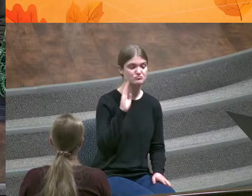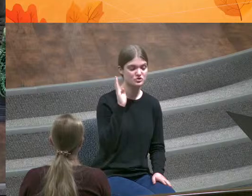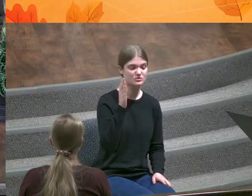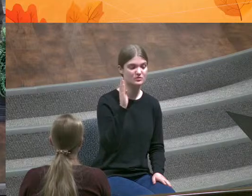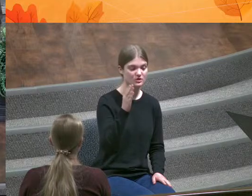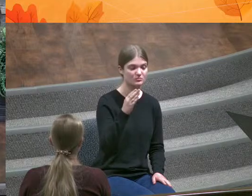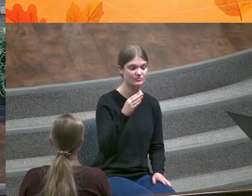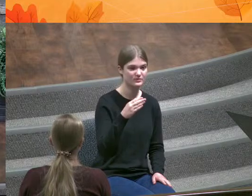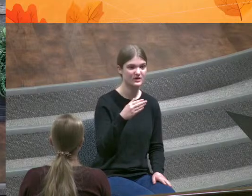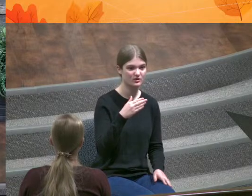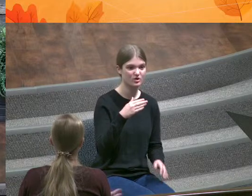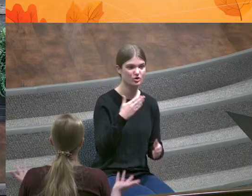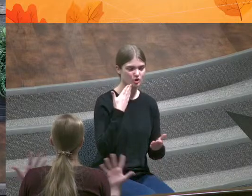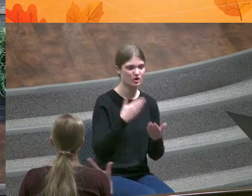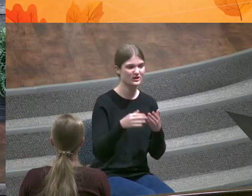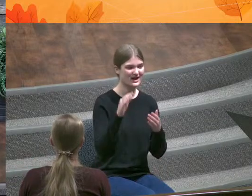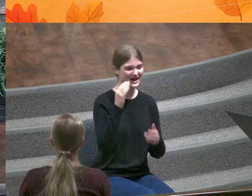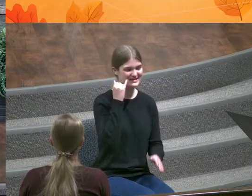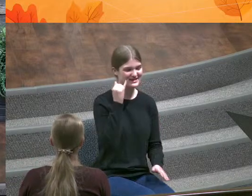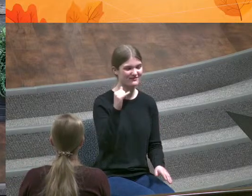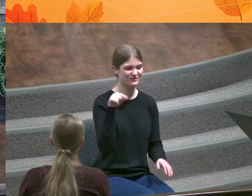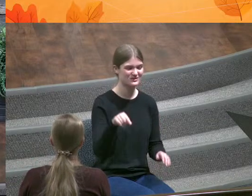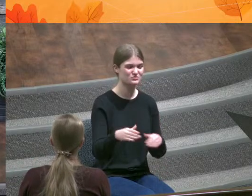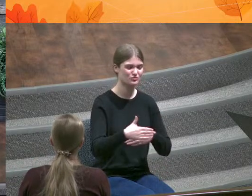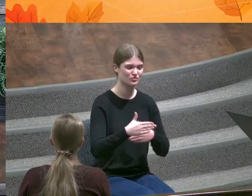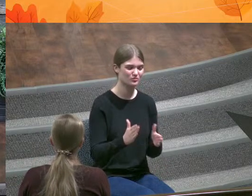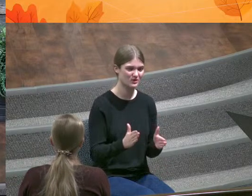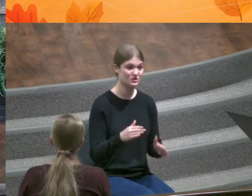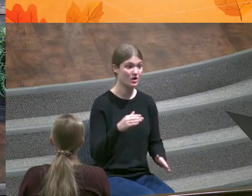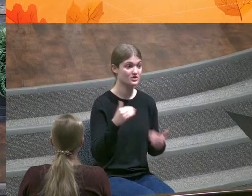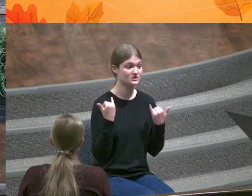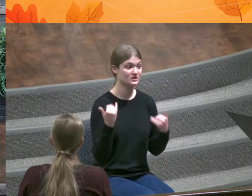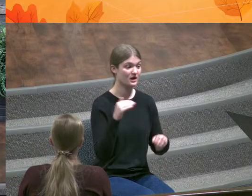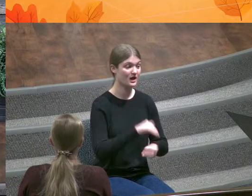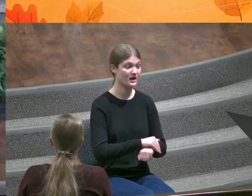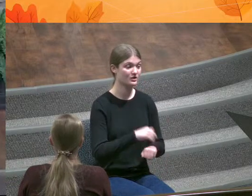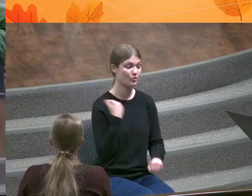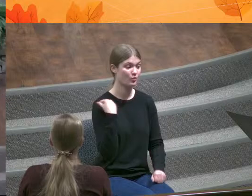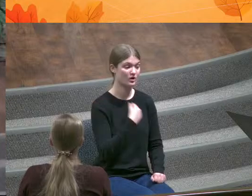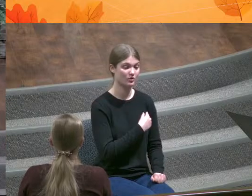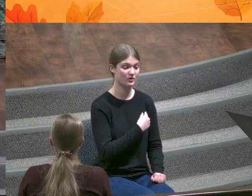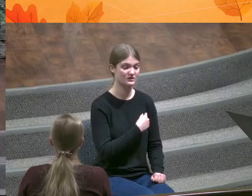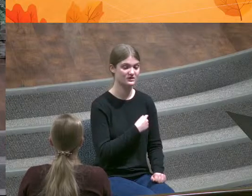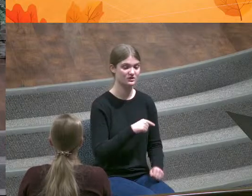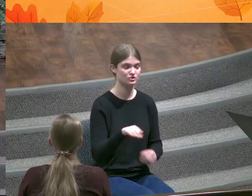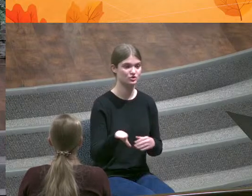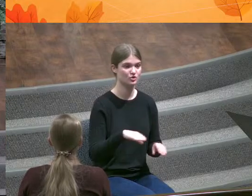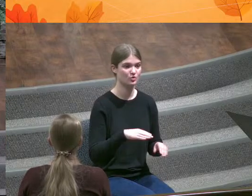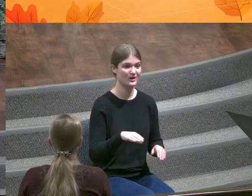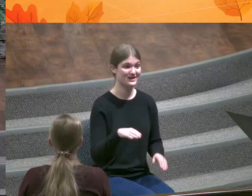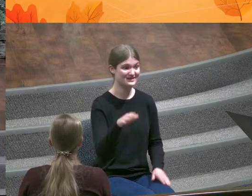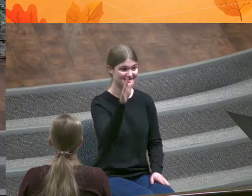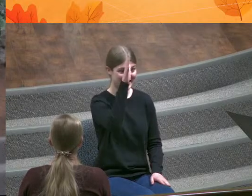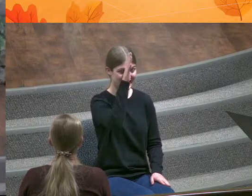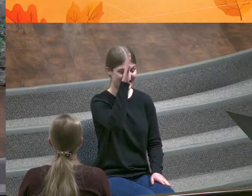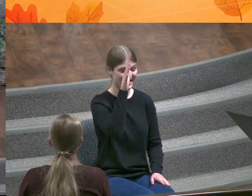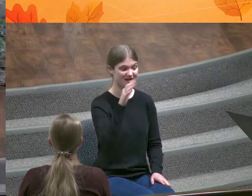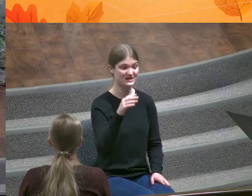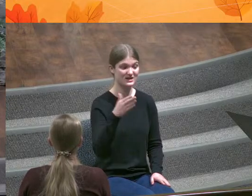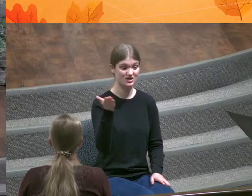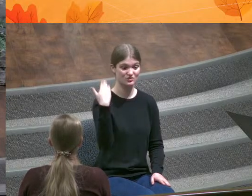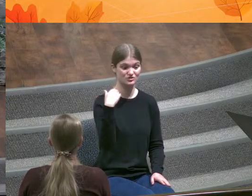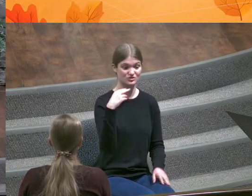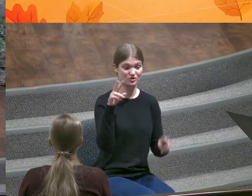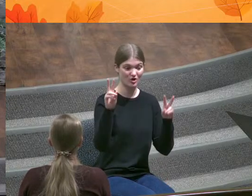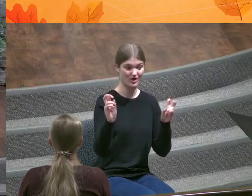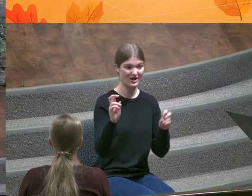fit right in this room tonight. So we are going to engage in what Dad used to call preach a little, sing a little. How